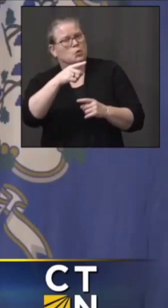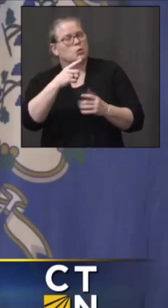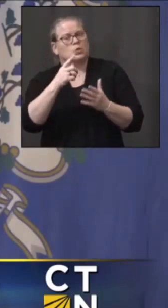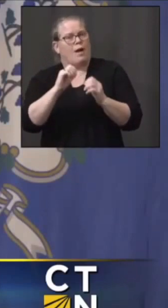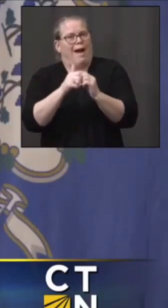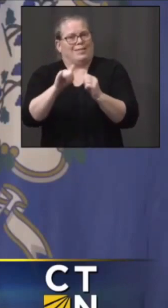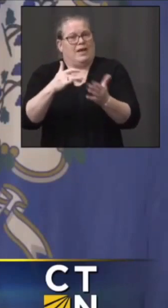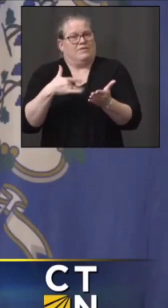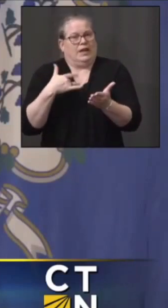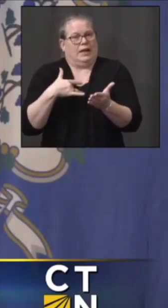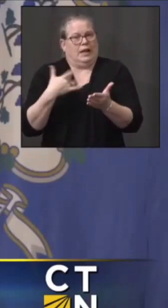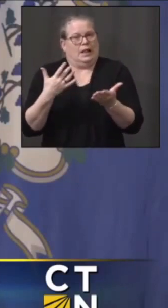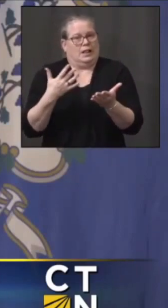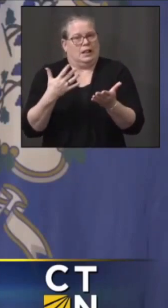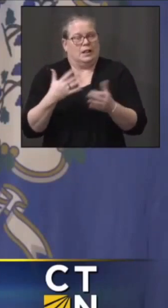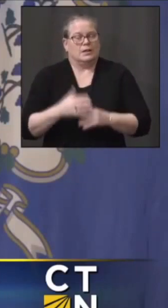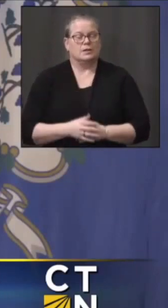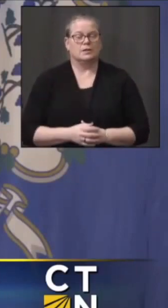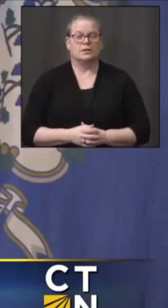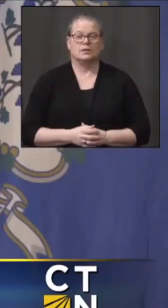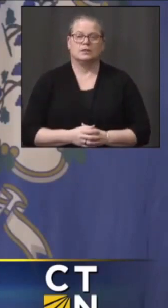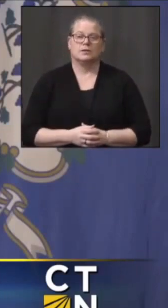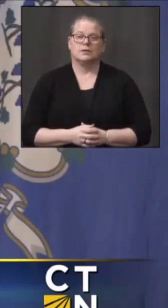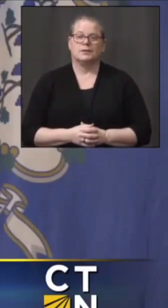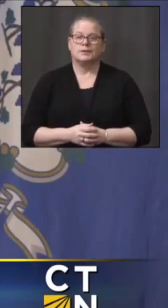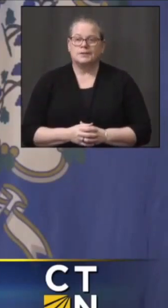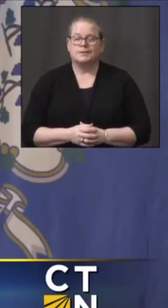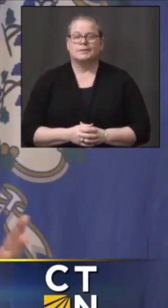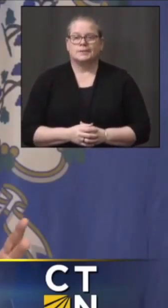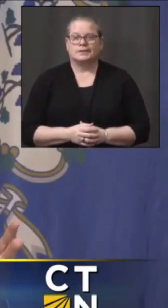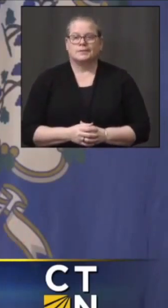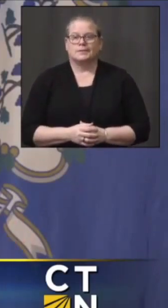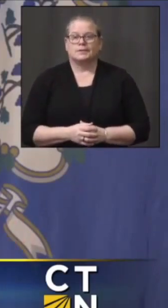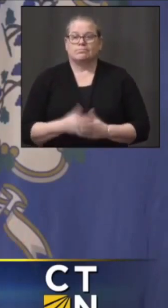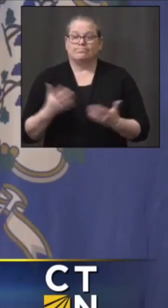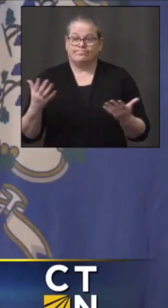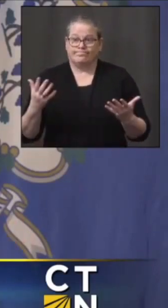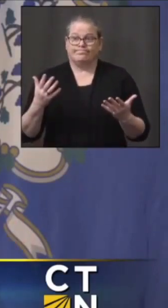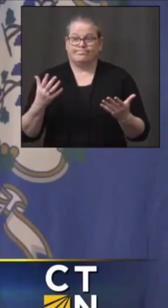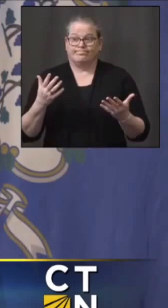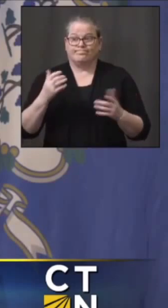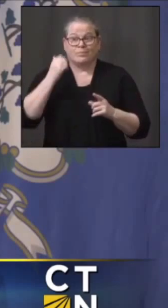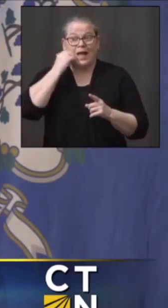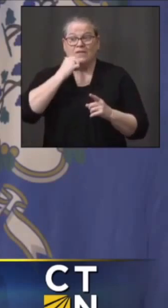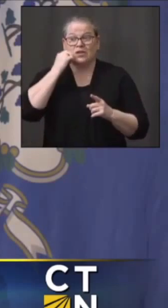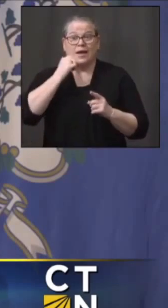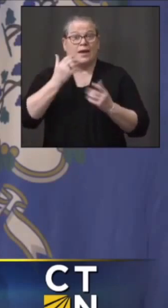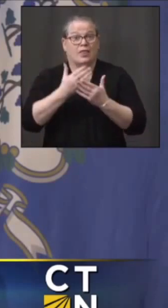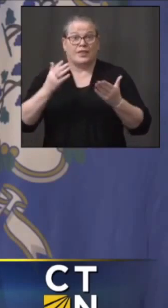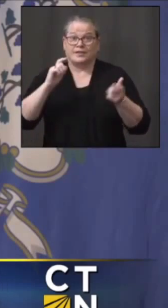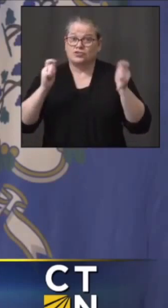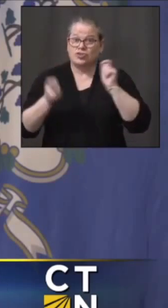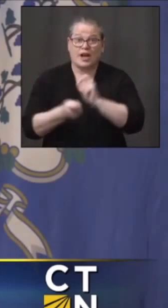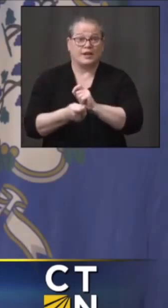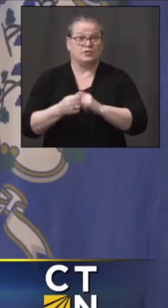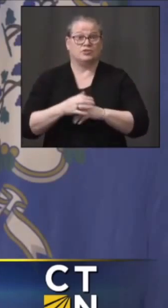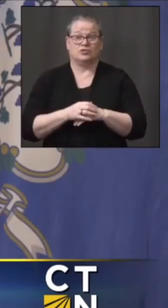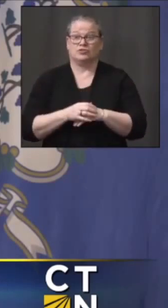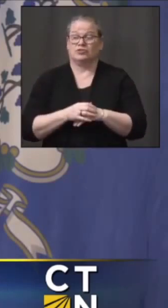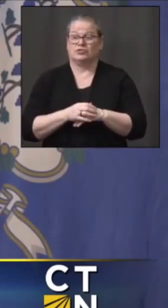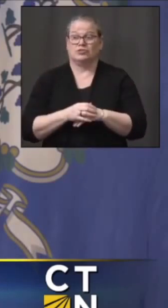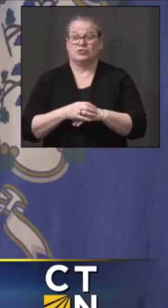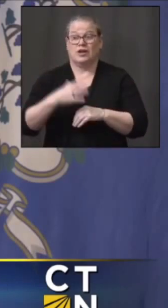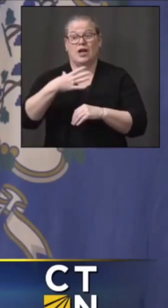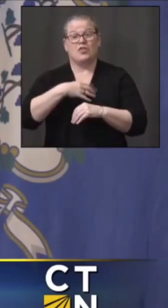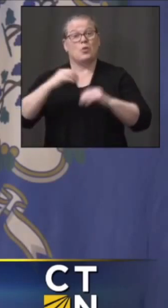mean, every day things change. And I was on the call with the White House. I was, a little tough on them,